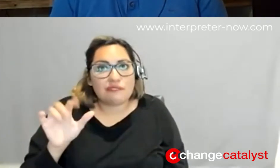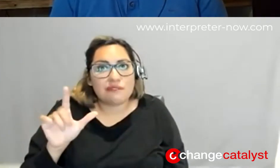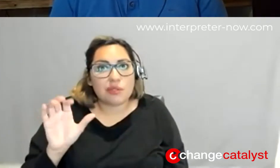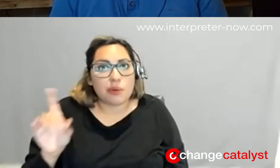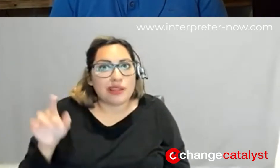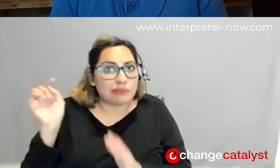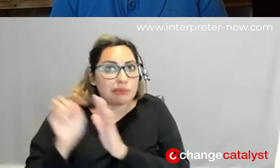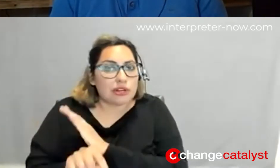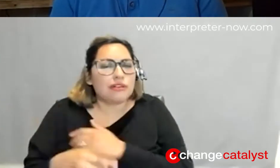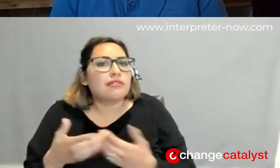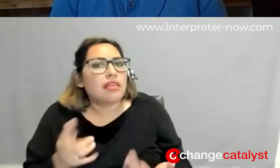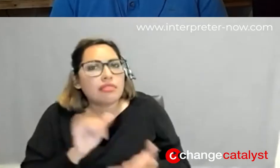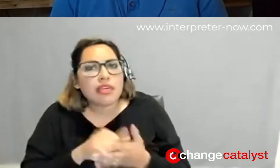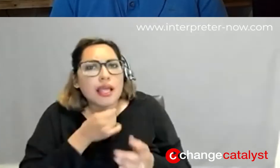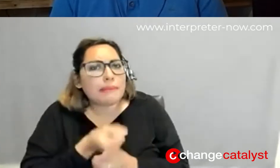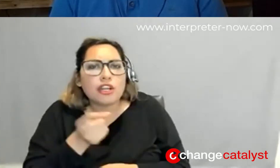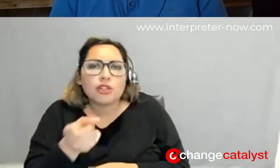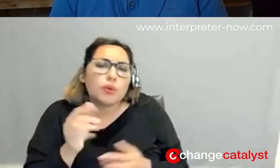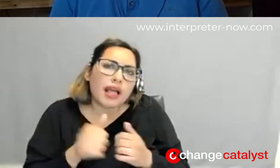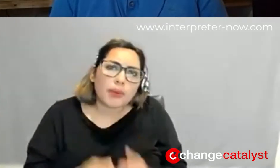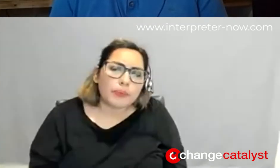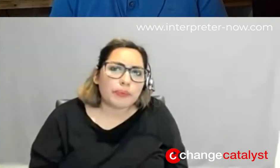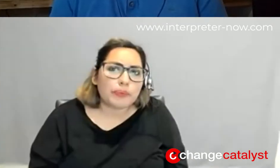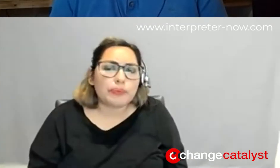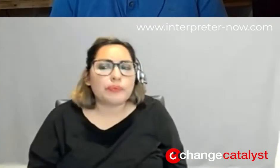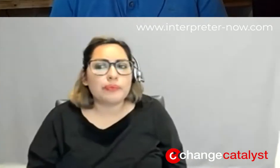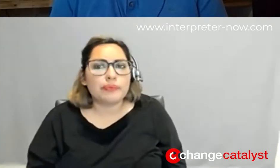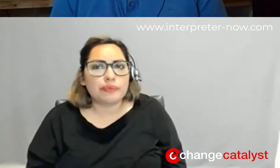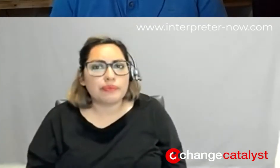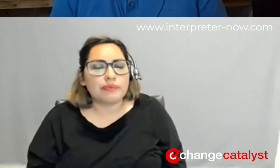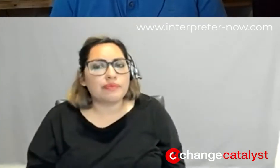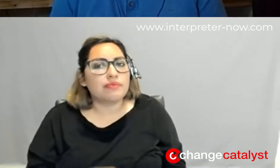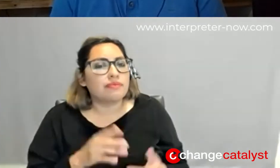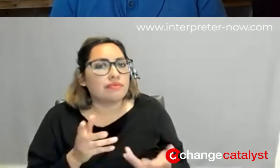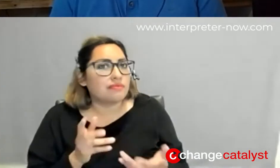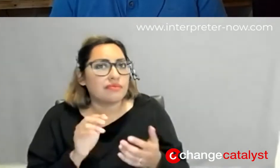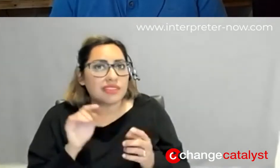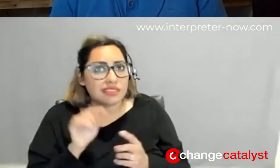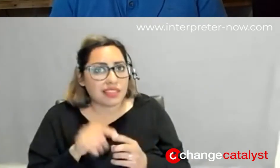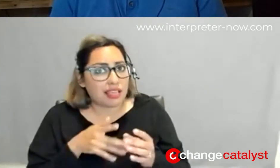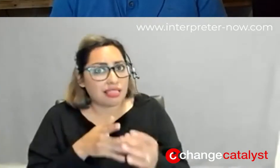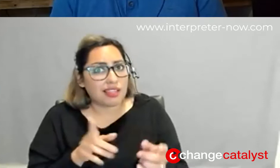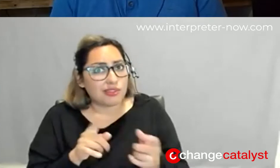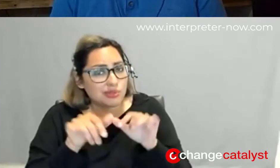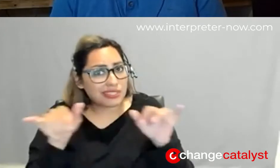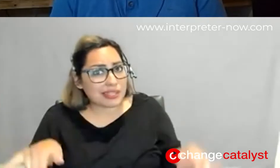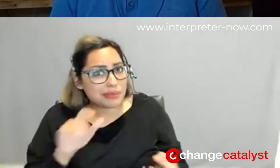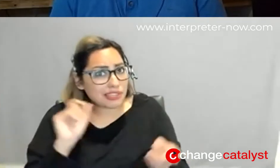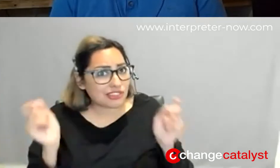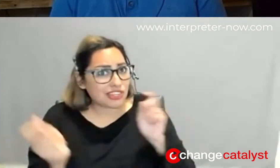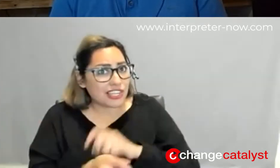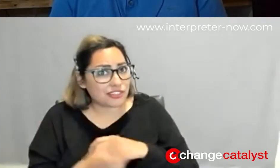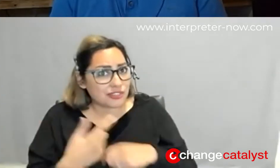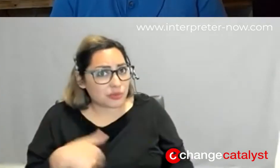this impacted you, honestly? And has this led to the systemic change that we